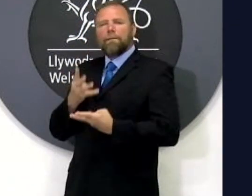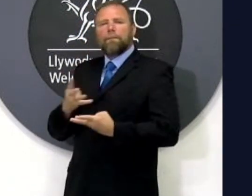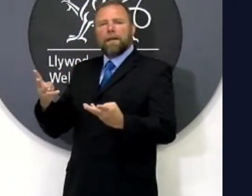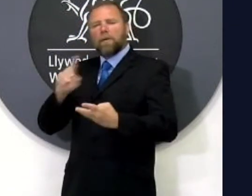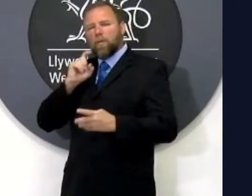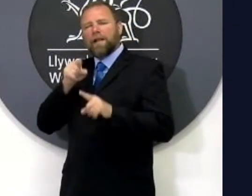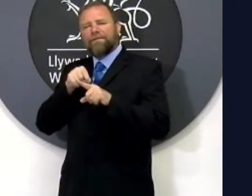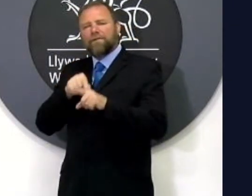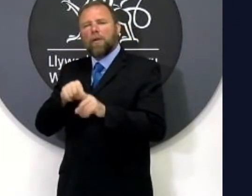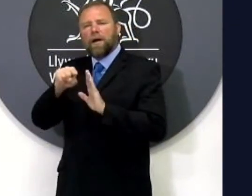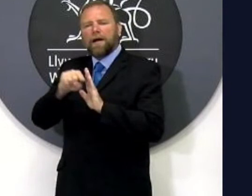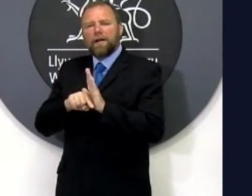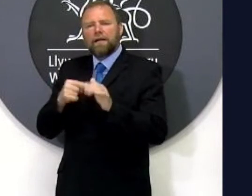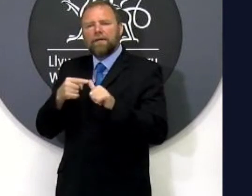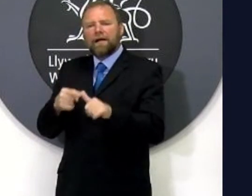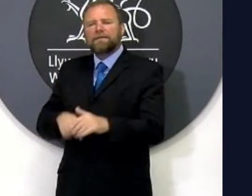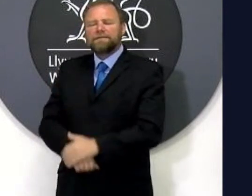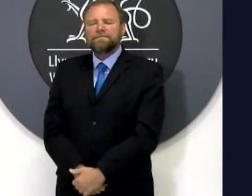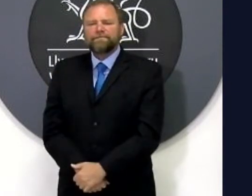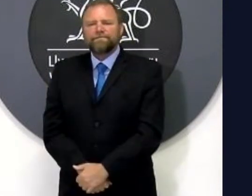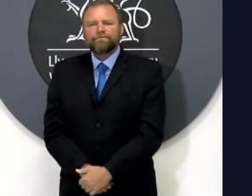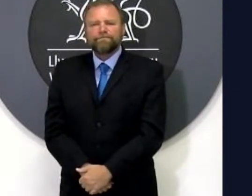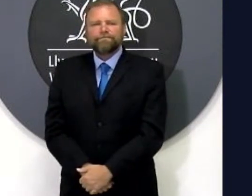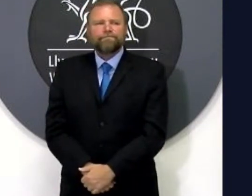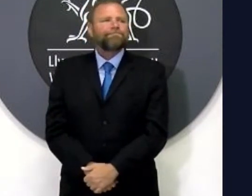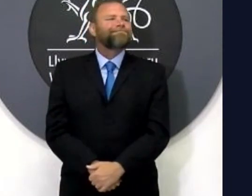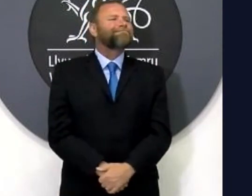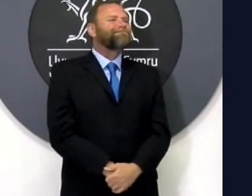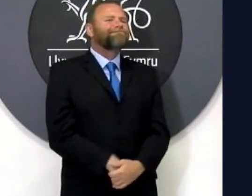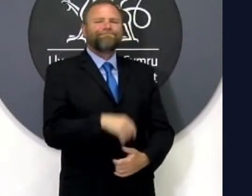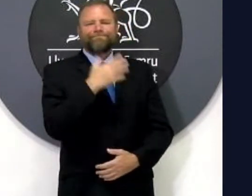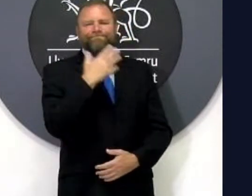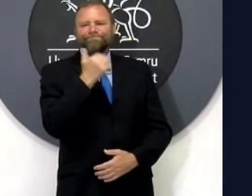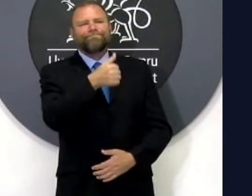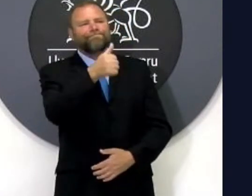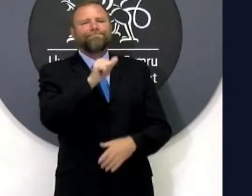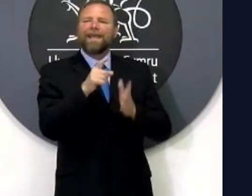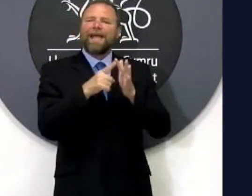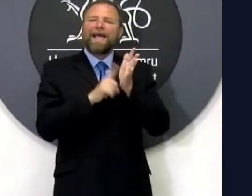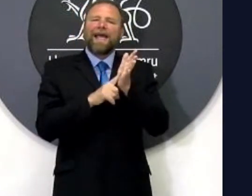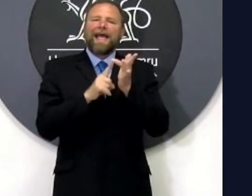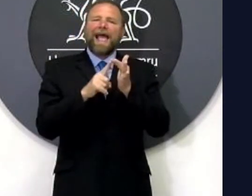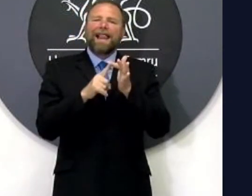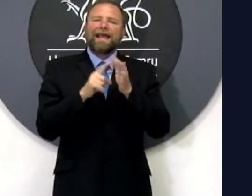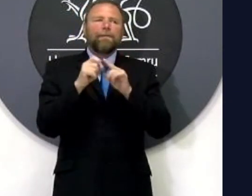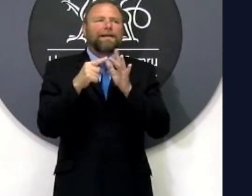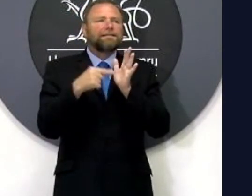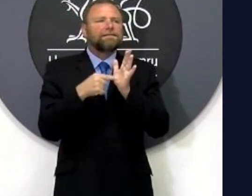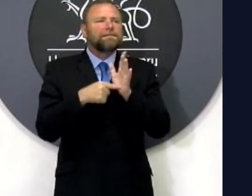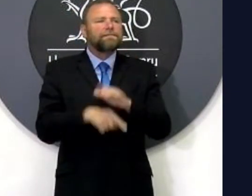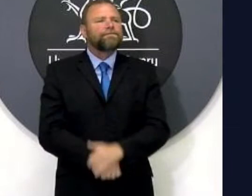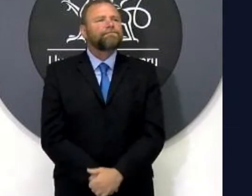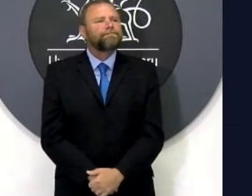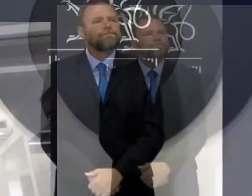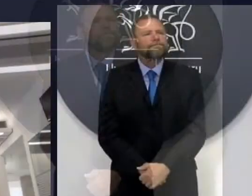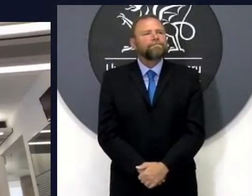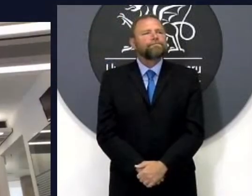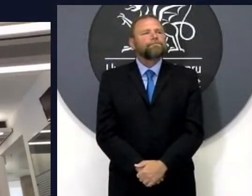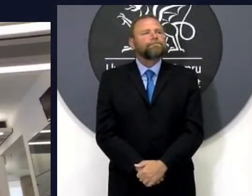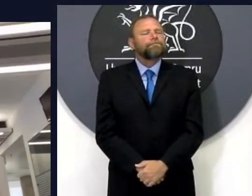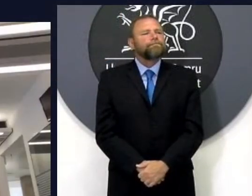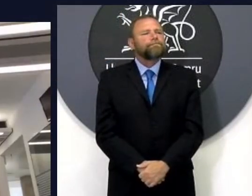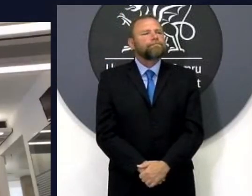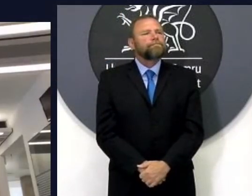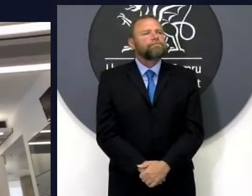that advice. Ellie Pitt from ITV Wales. Thanks so much, Health